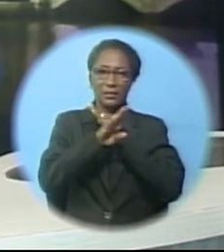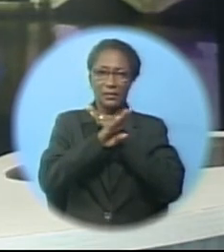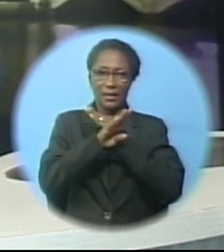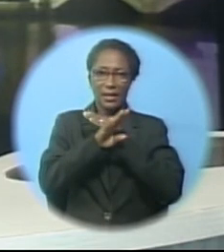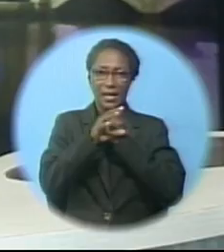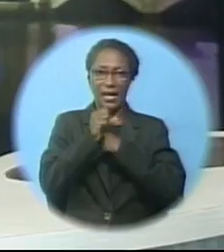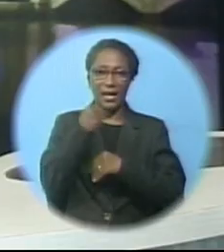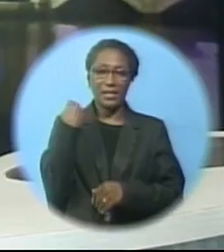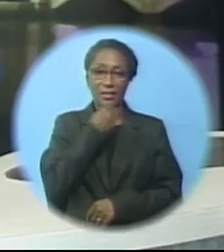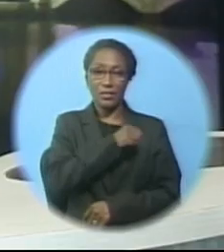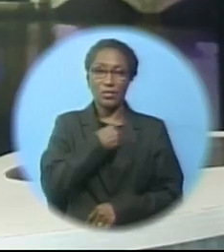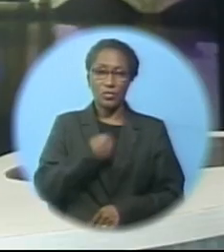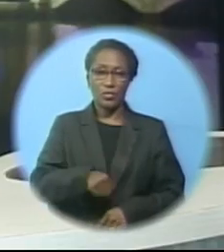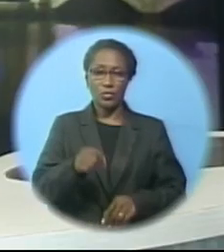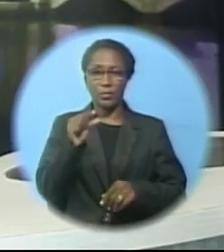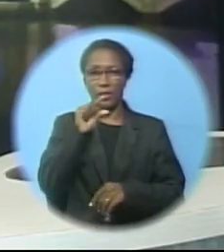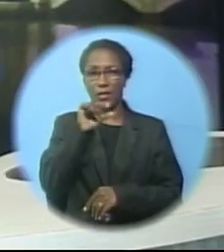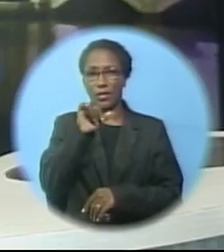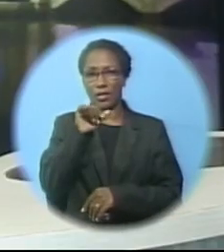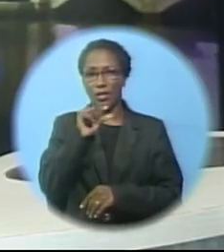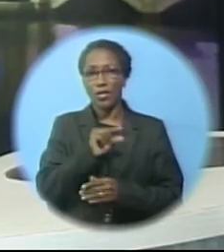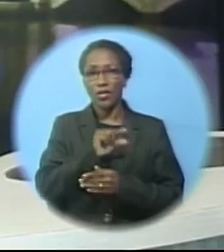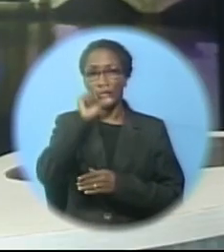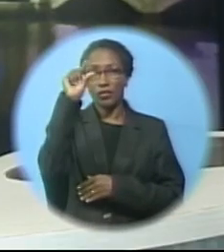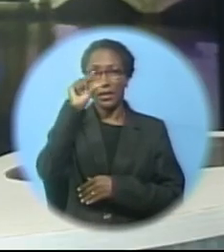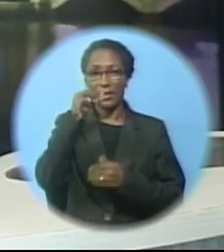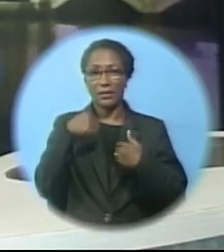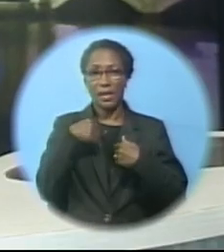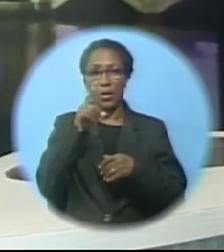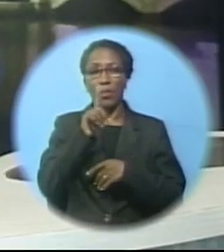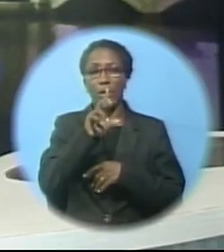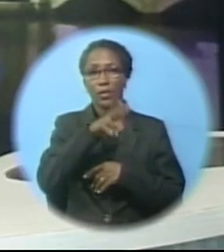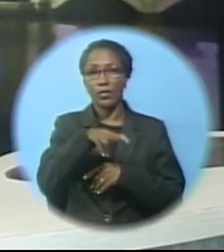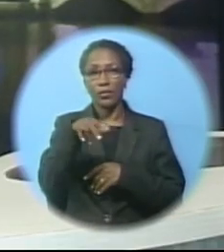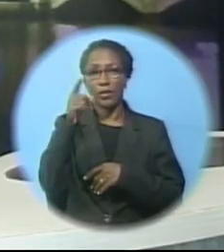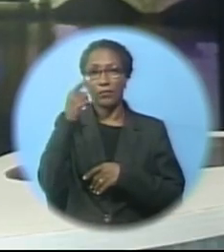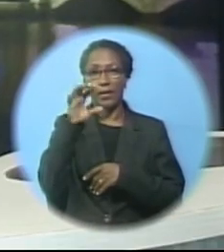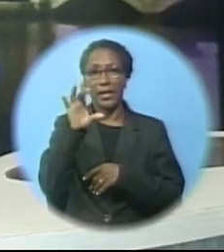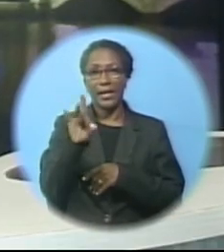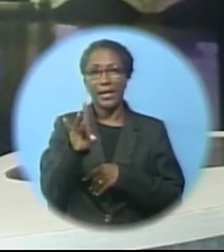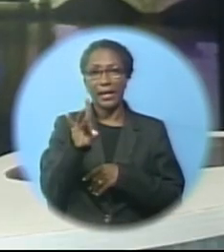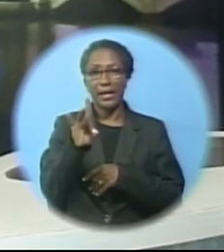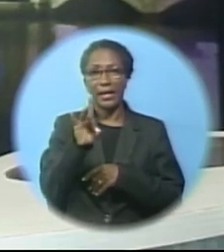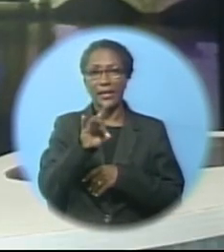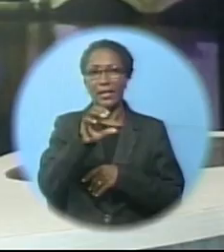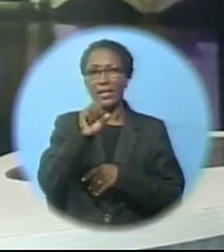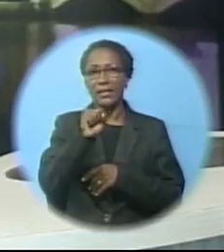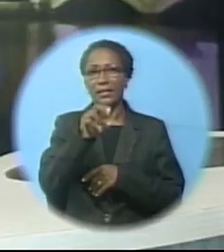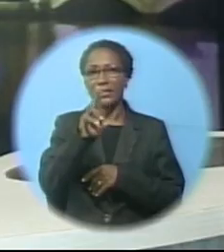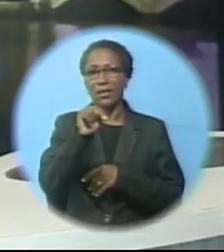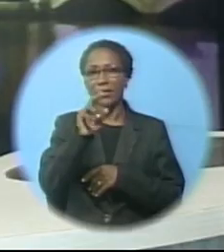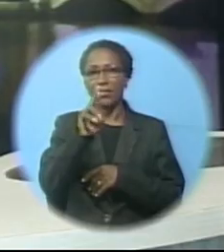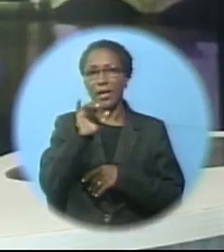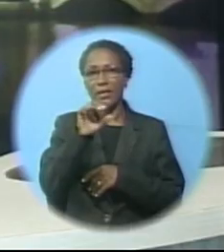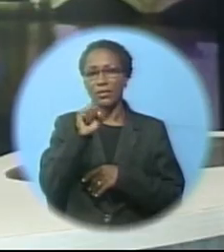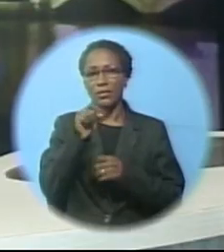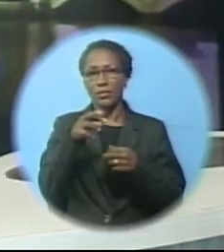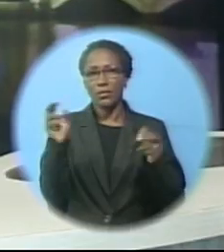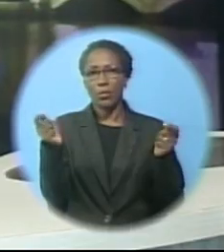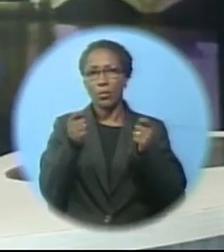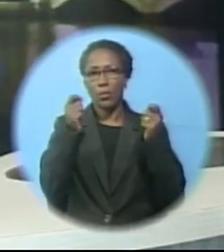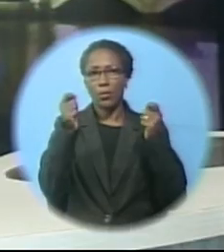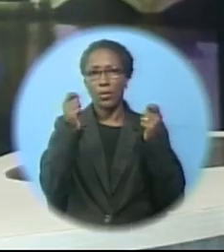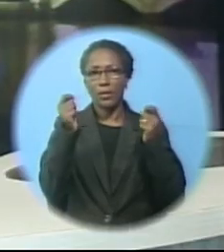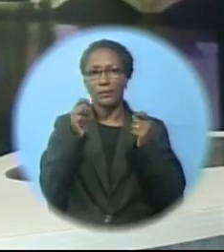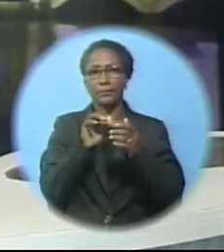Super Giants to 133 for 8. Ashish Nira took 3 for 29 as Sunrisers won by 4 runs. There